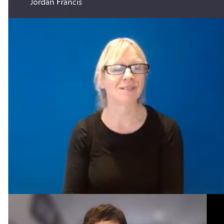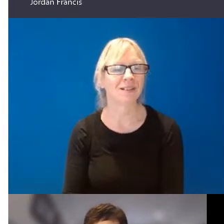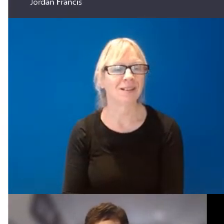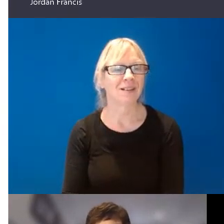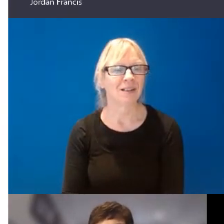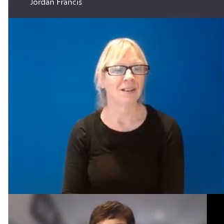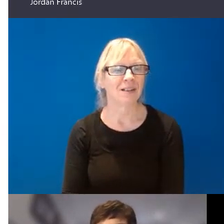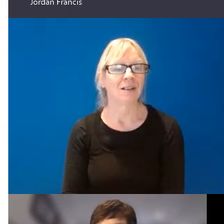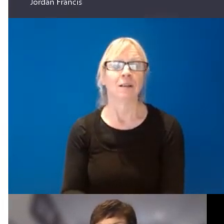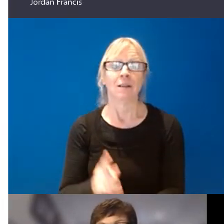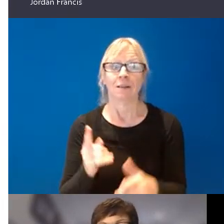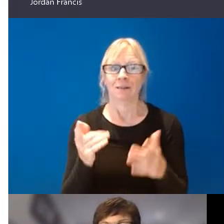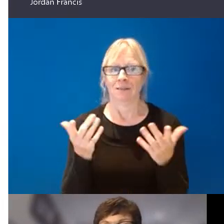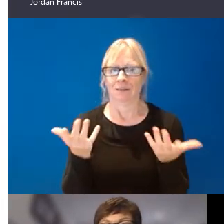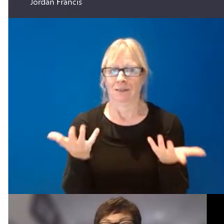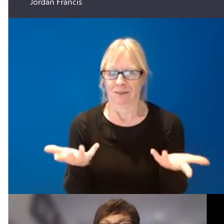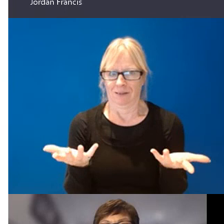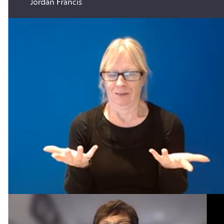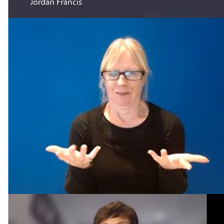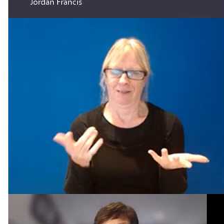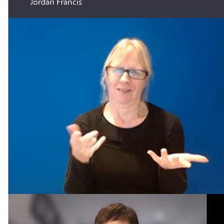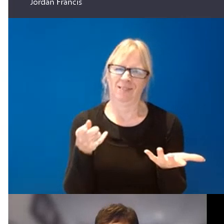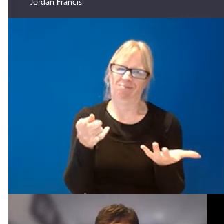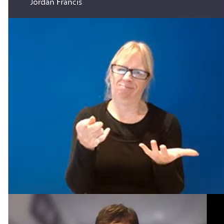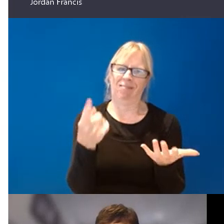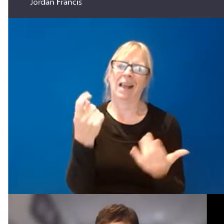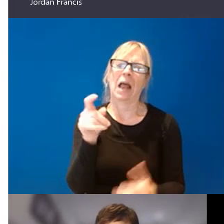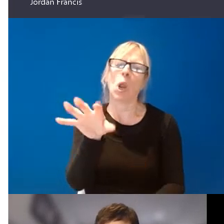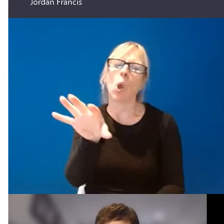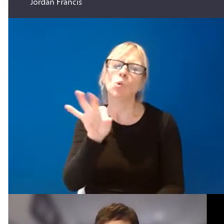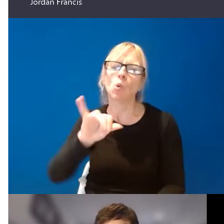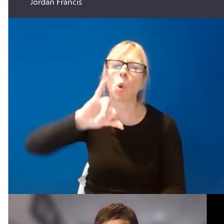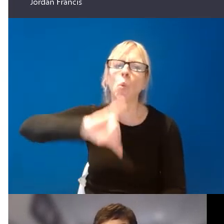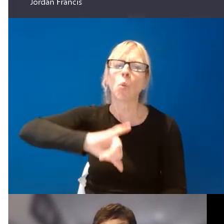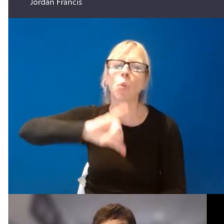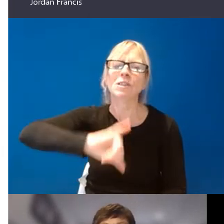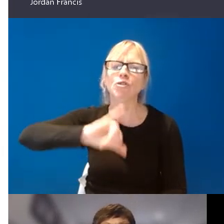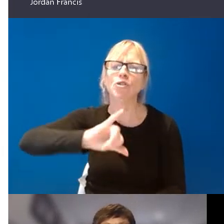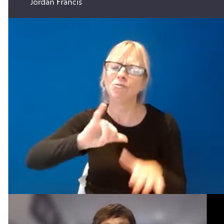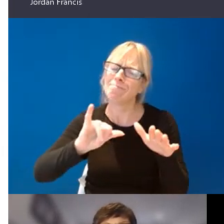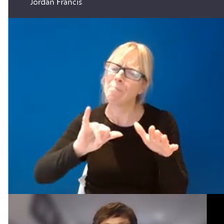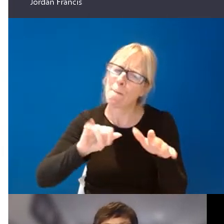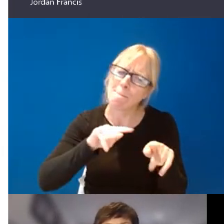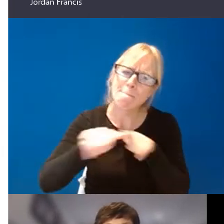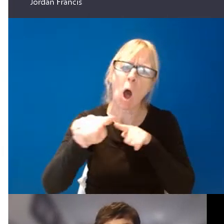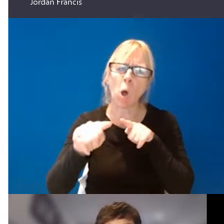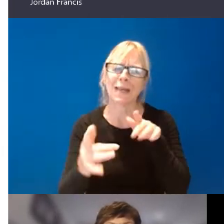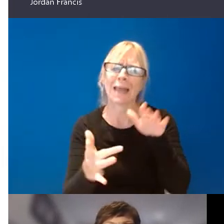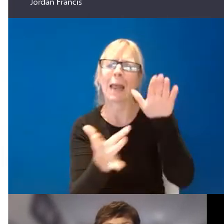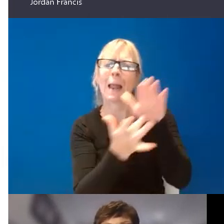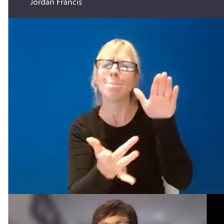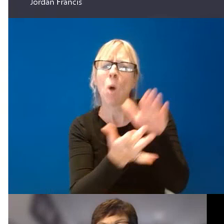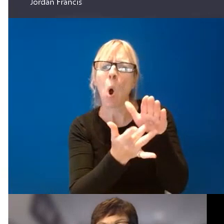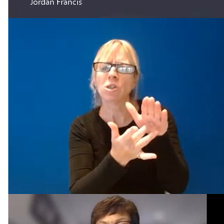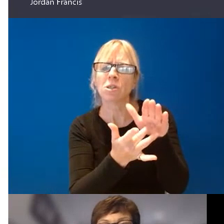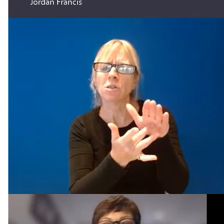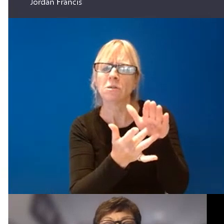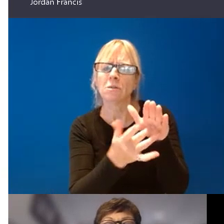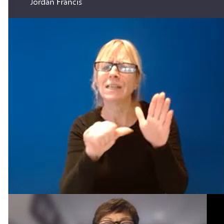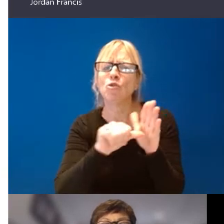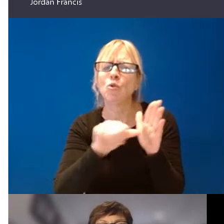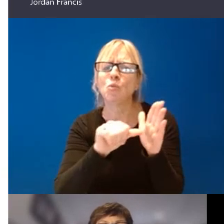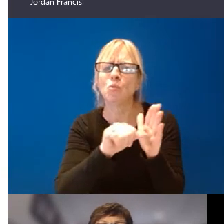Okay, so now you get to choose which you think is the most important issue, which is the most important health inequality for the deaf and hard